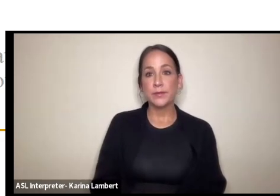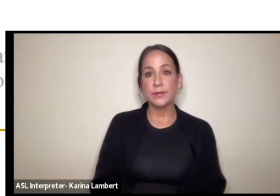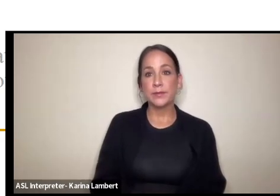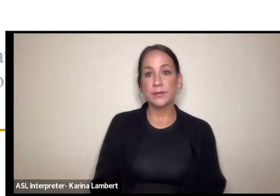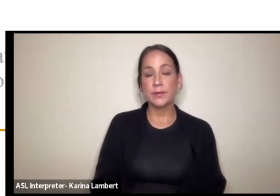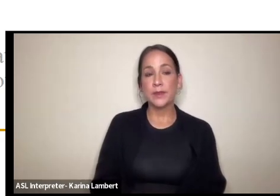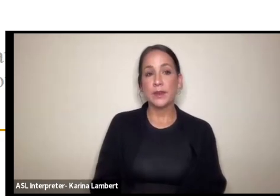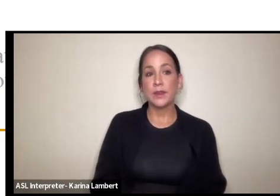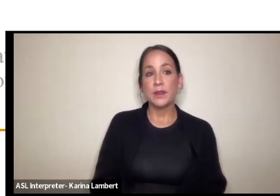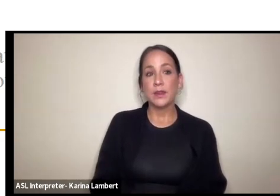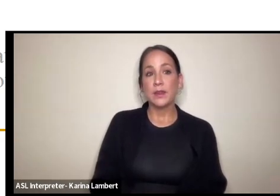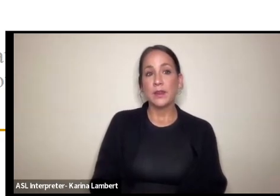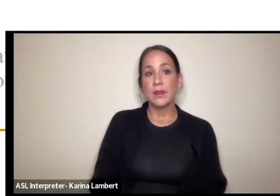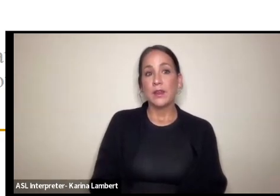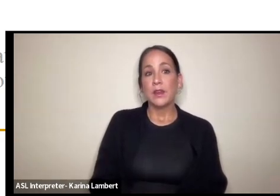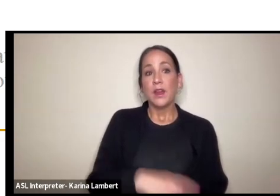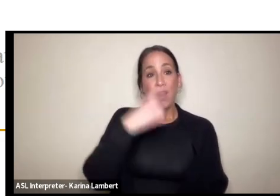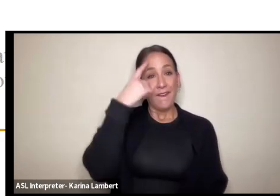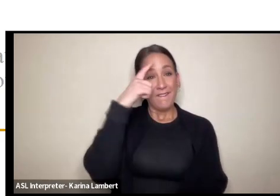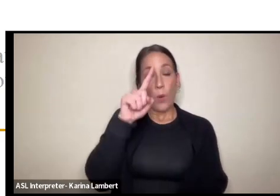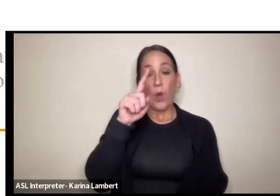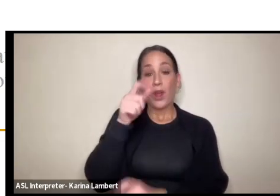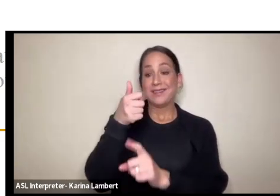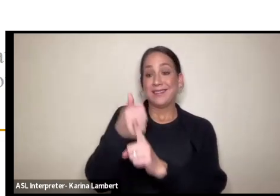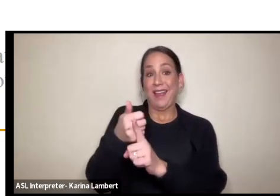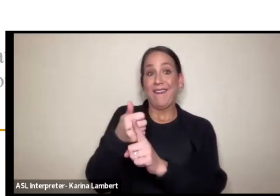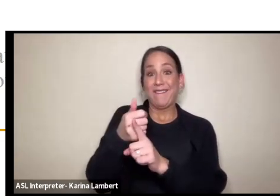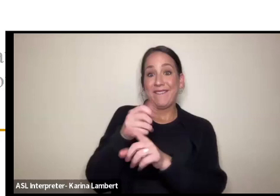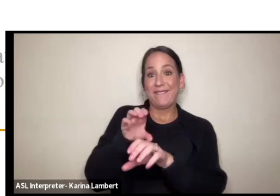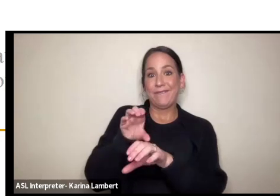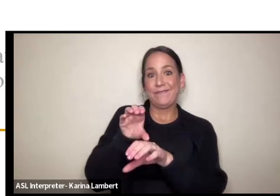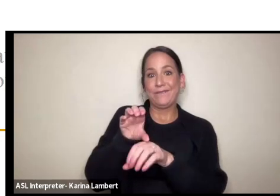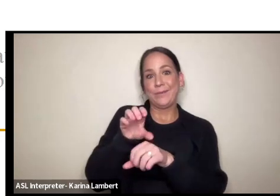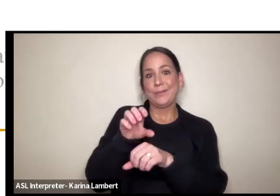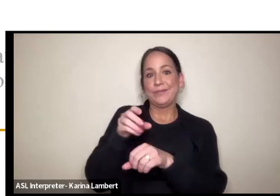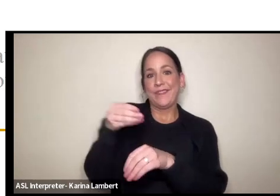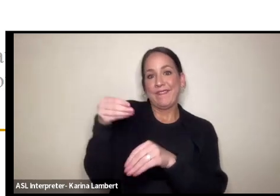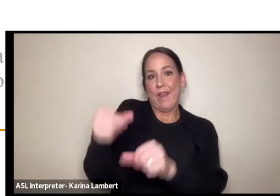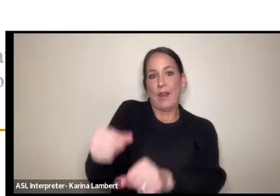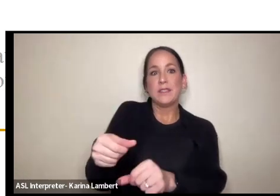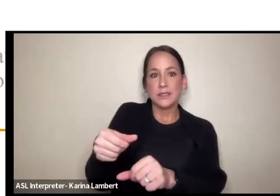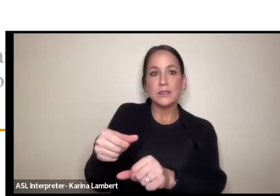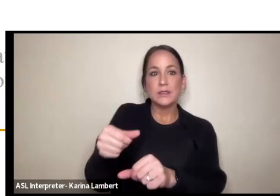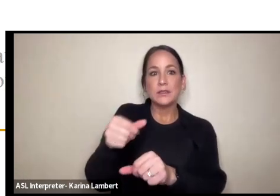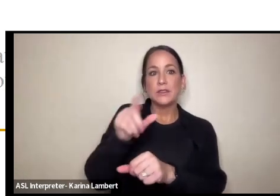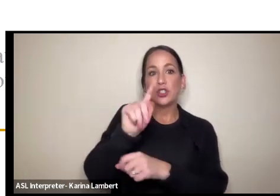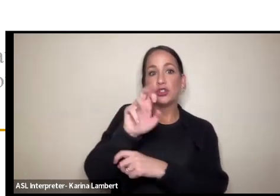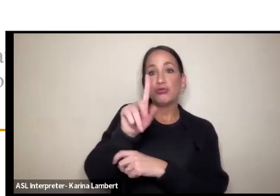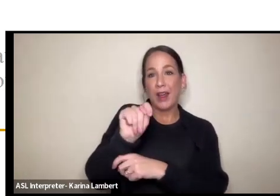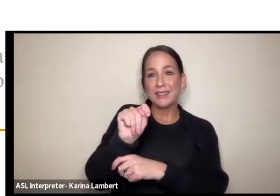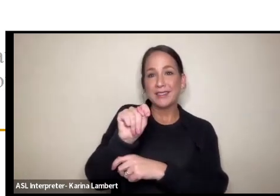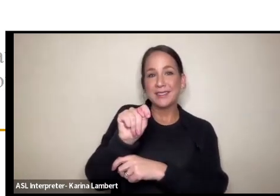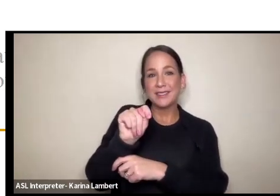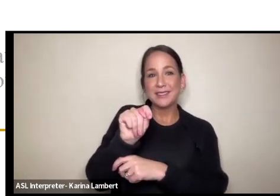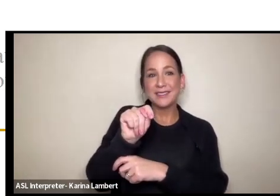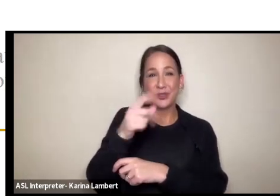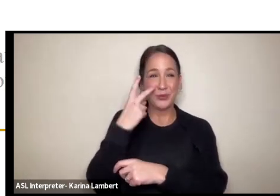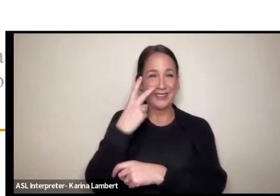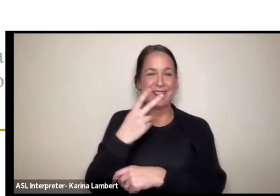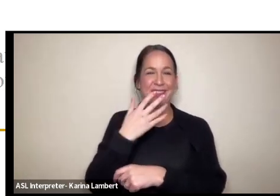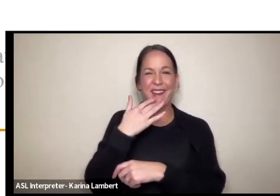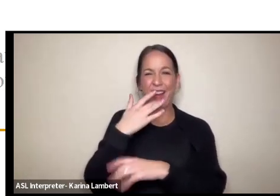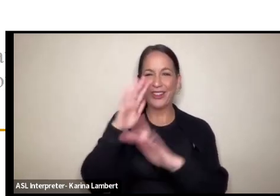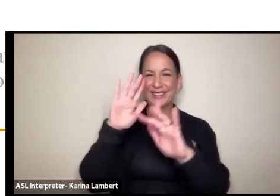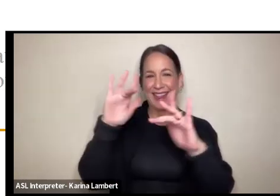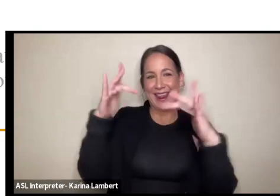And then for self-funded trust only, and you can see it's in light gray. I did that purposely because